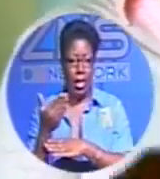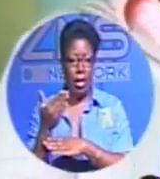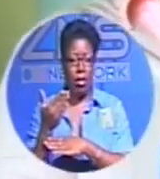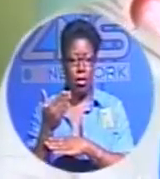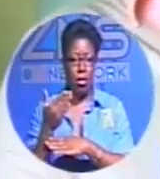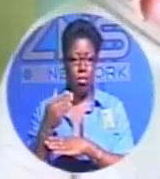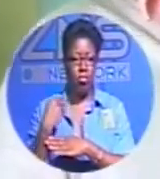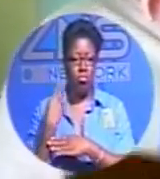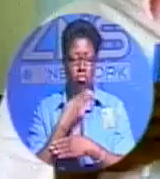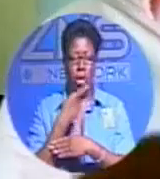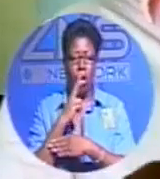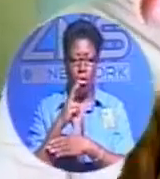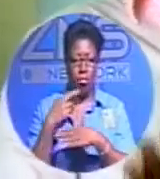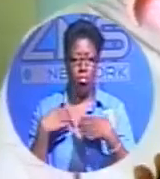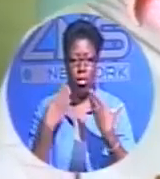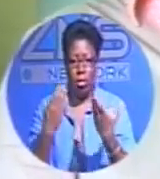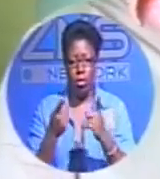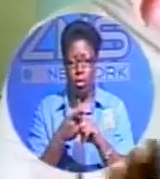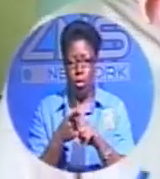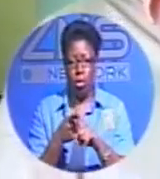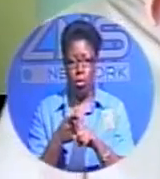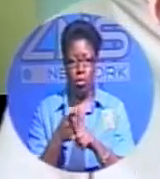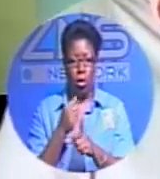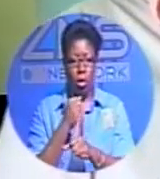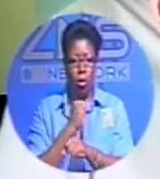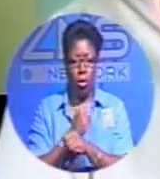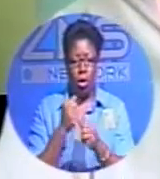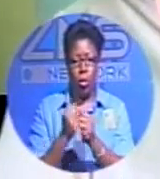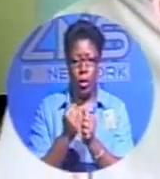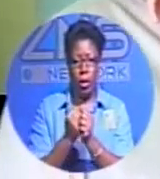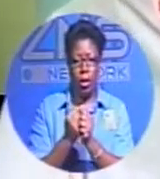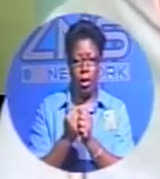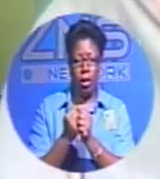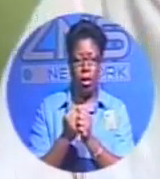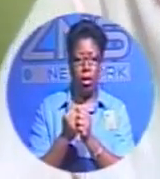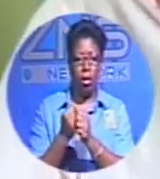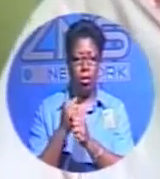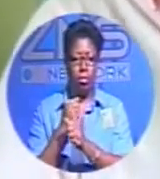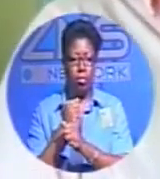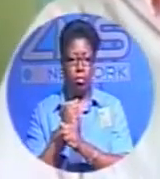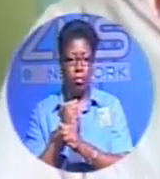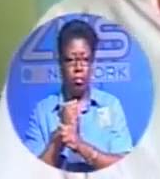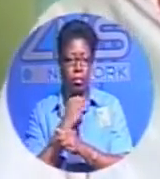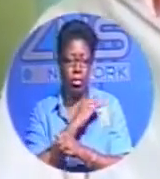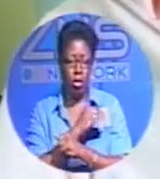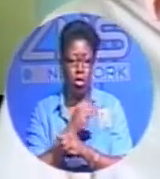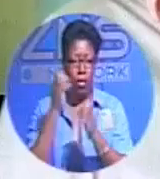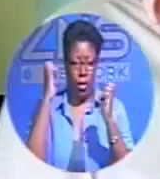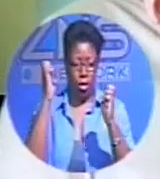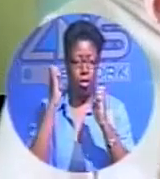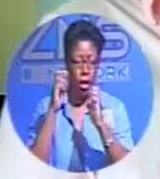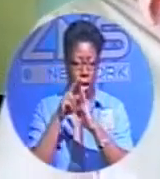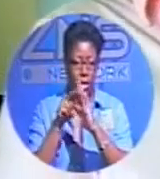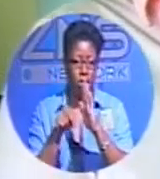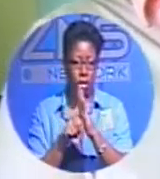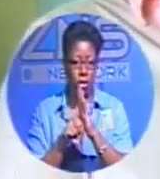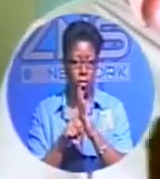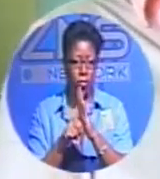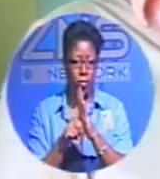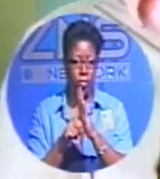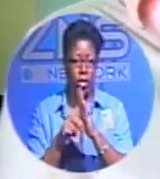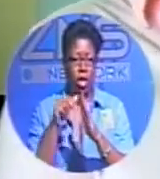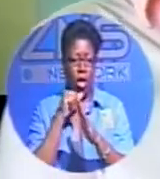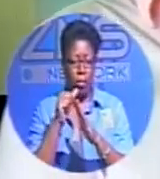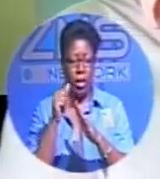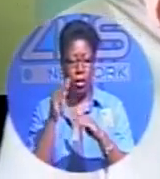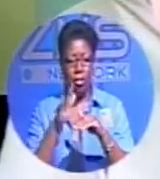have committed to work with the department and the Ministry of Education. However, that does not mean that they will not get topped up when they